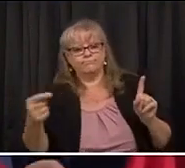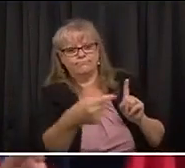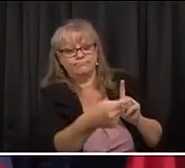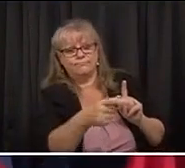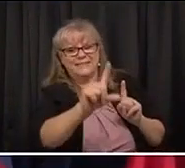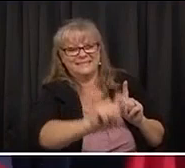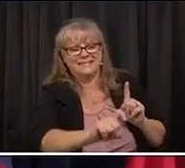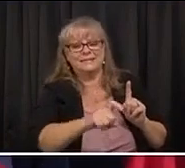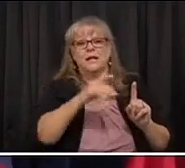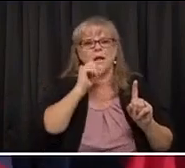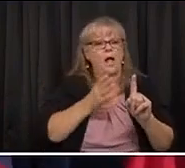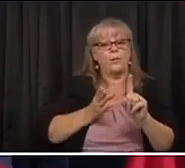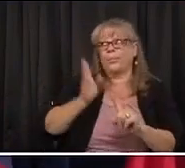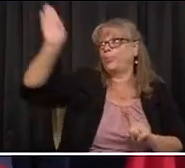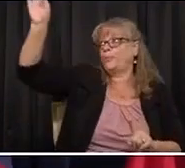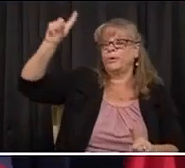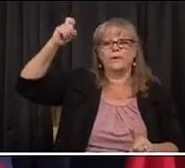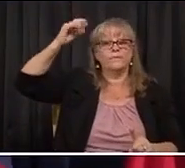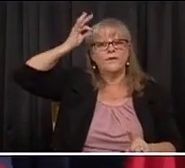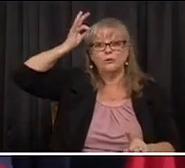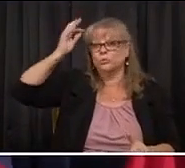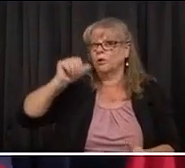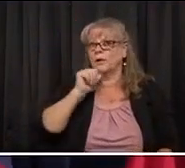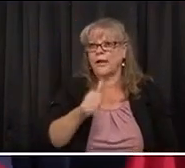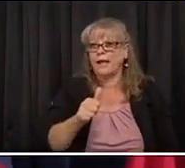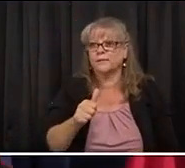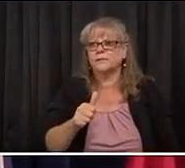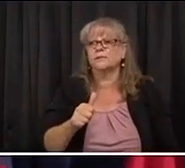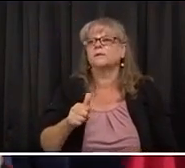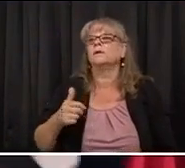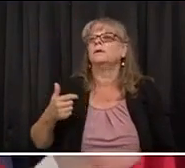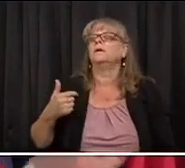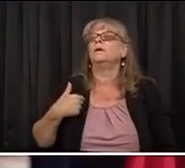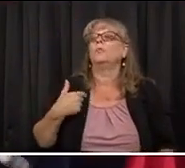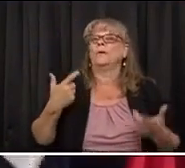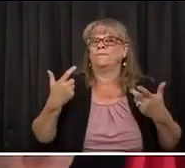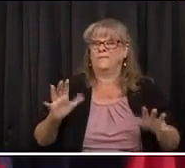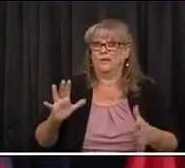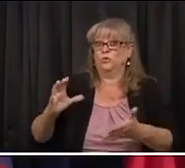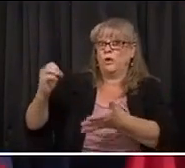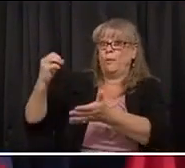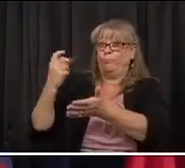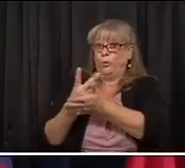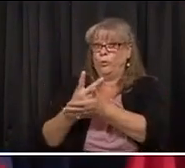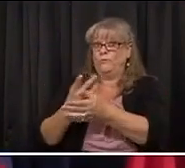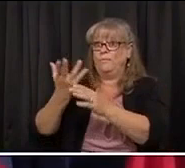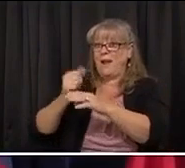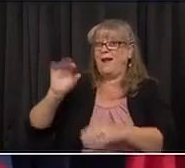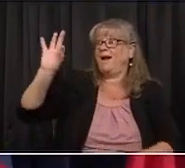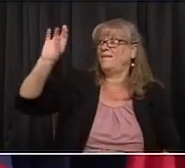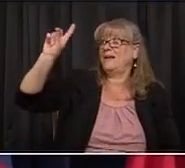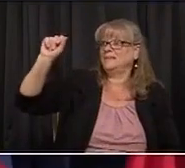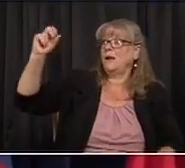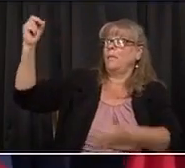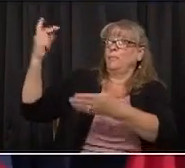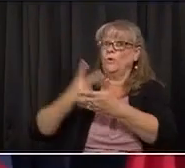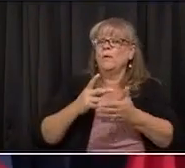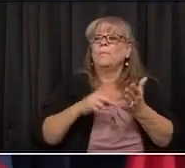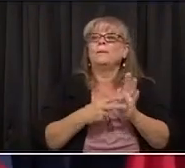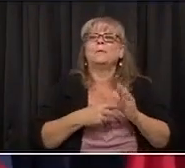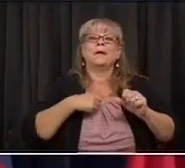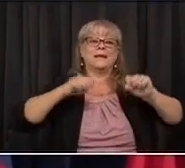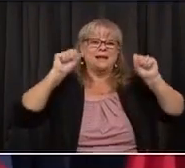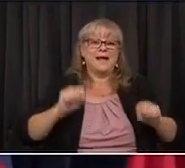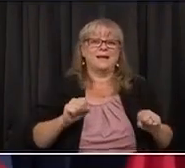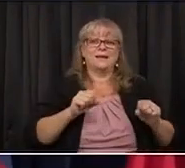it. Once we can validate it, we can use it in state. Doesn't mean they can use it out of state, sell it out of state. We can use it in state. We